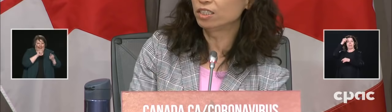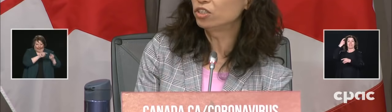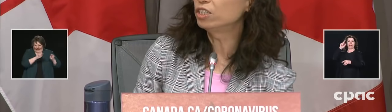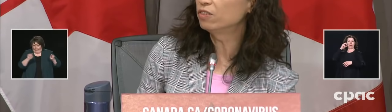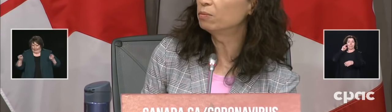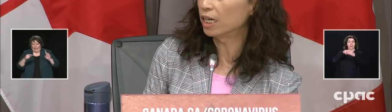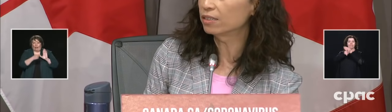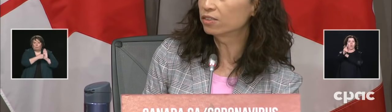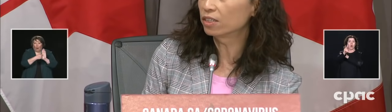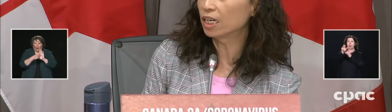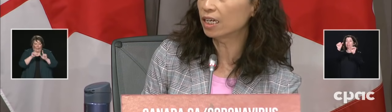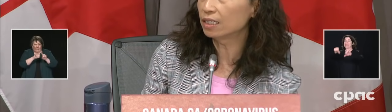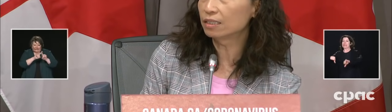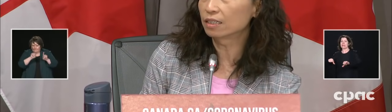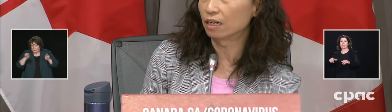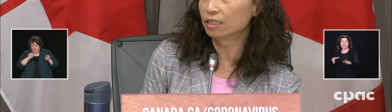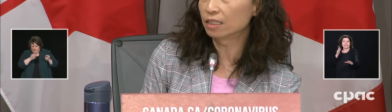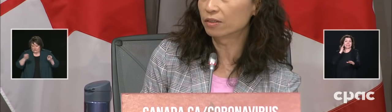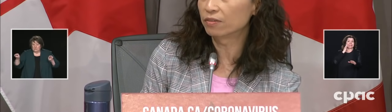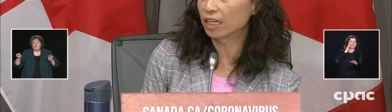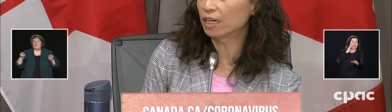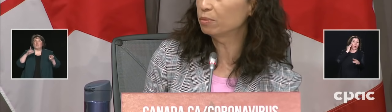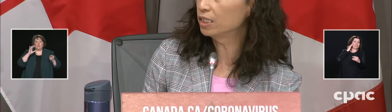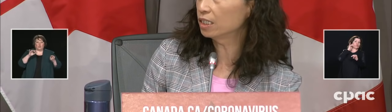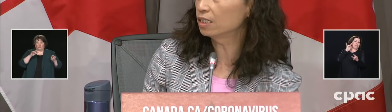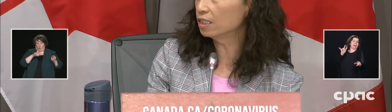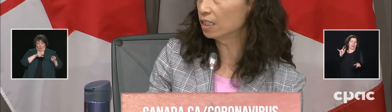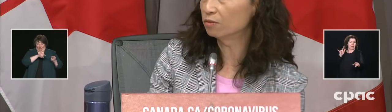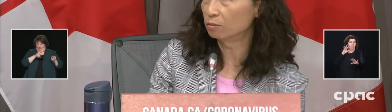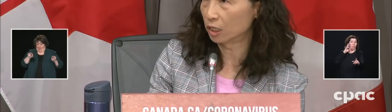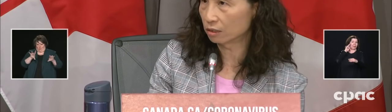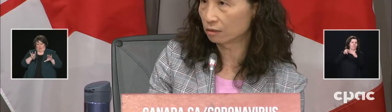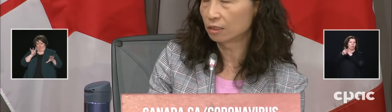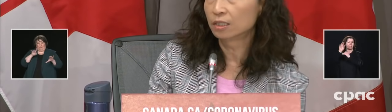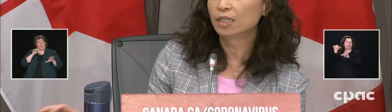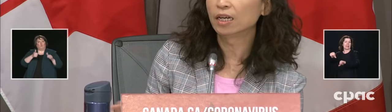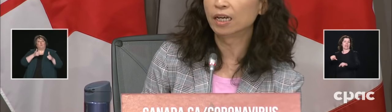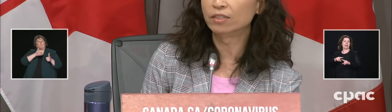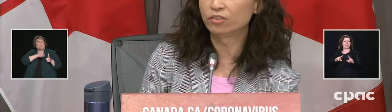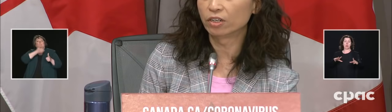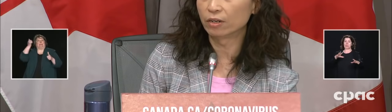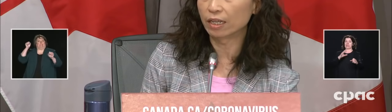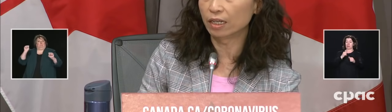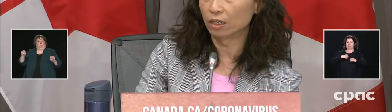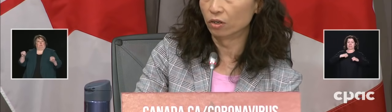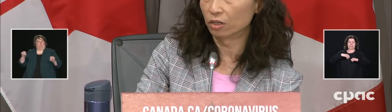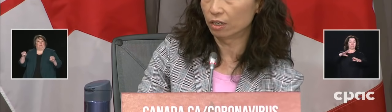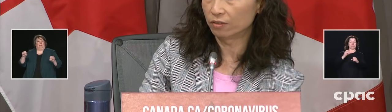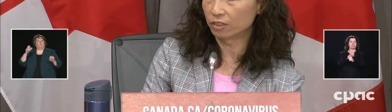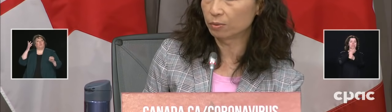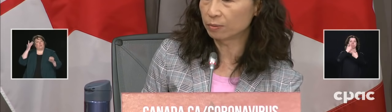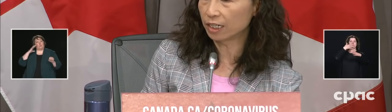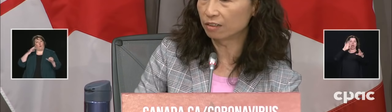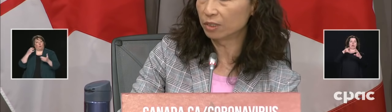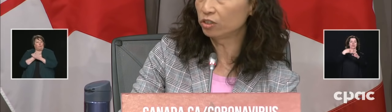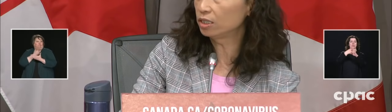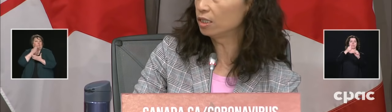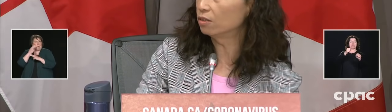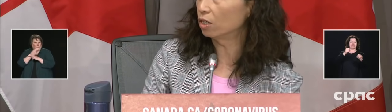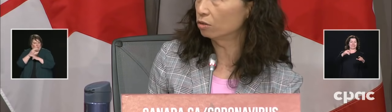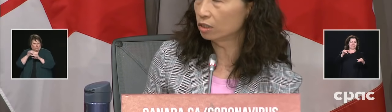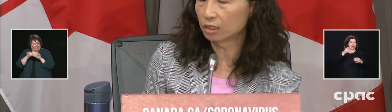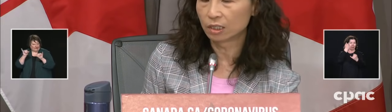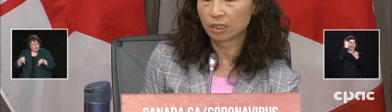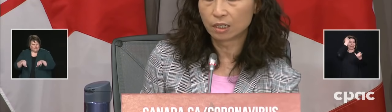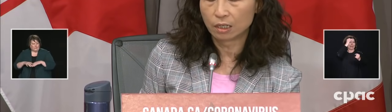that you can achieve the best. So that is the concept of that particular type of model. And so I think all of those public health measures